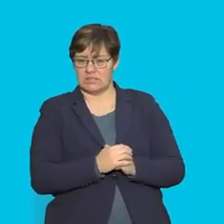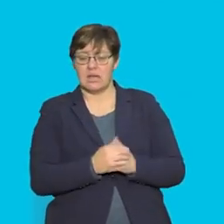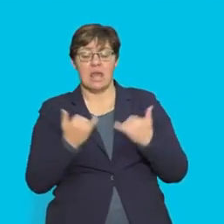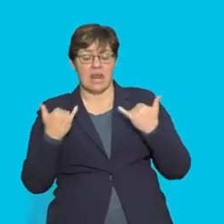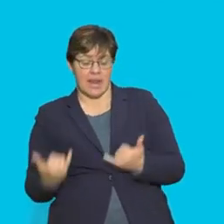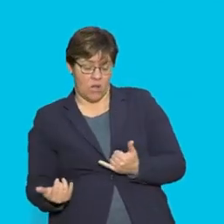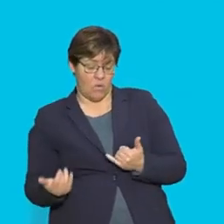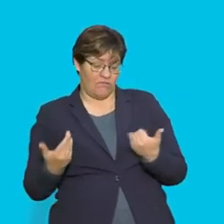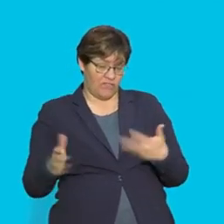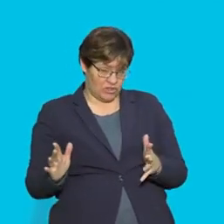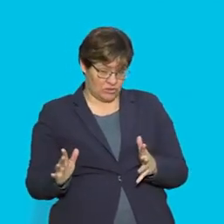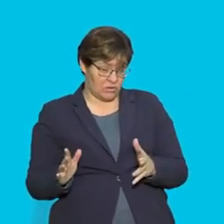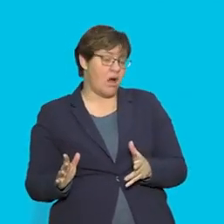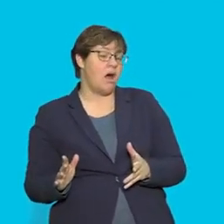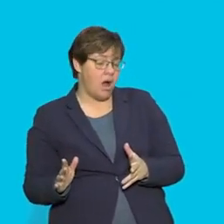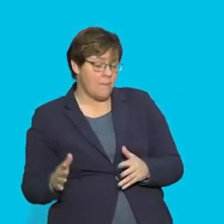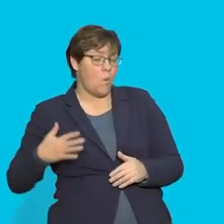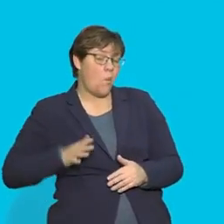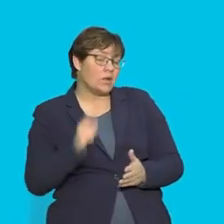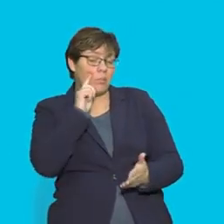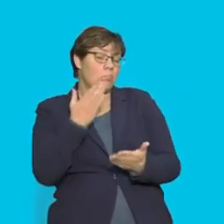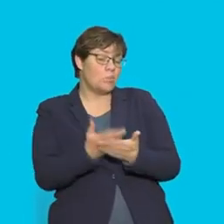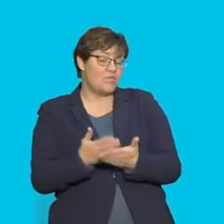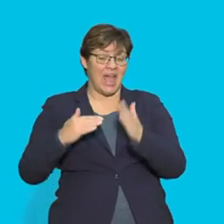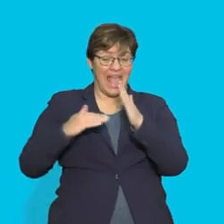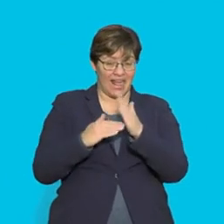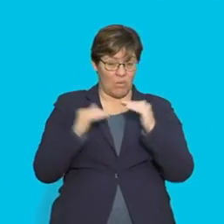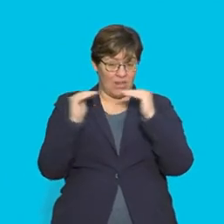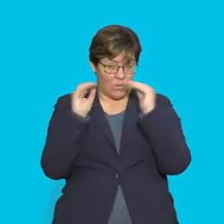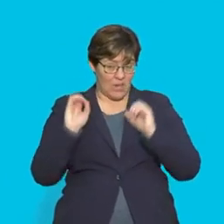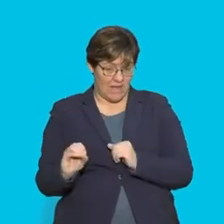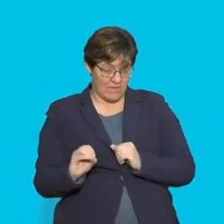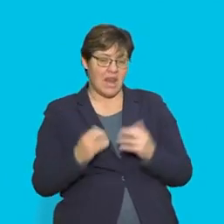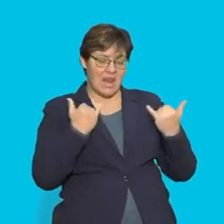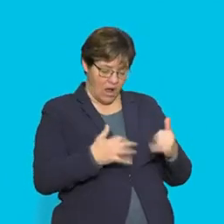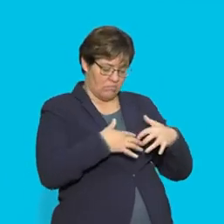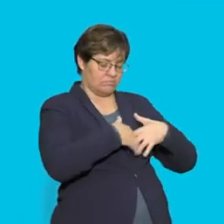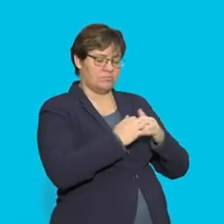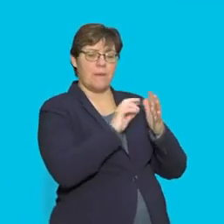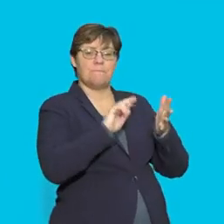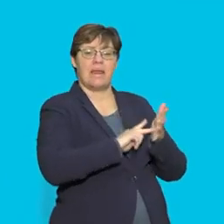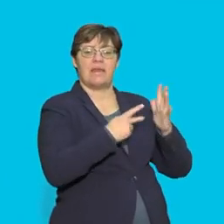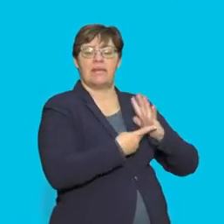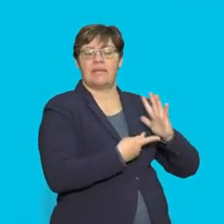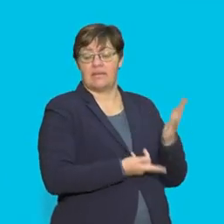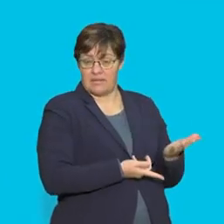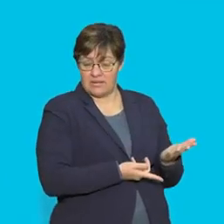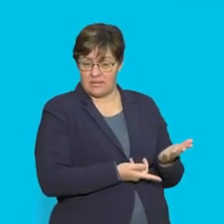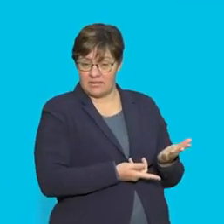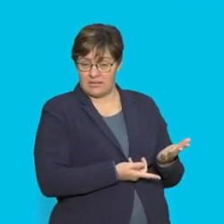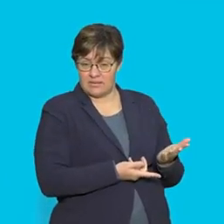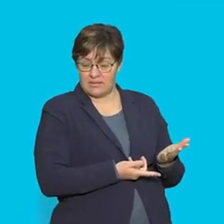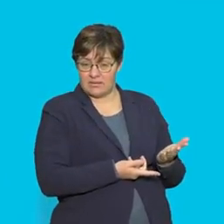okay, if they want me to prove angles are equal, then it means I must start by linking